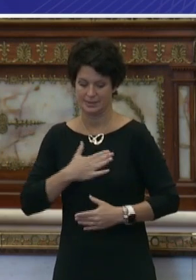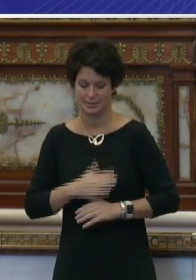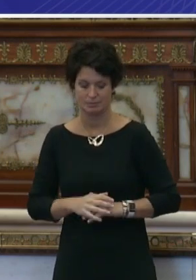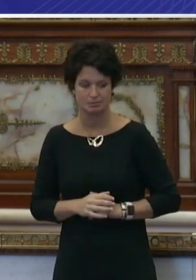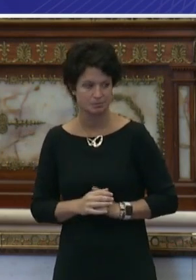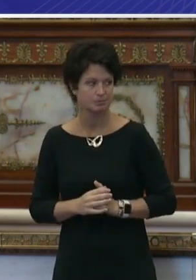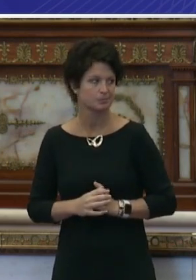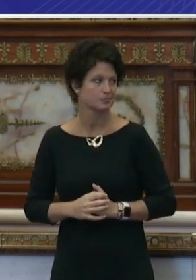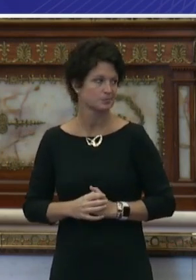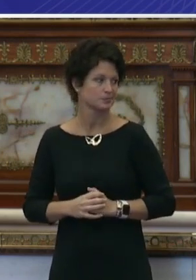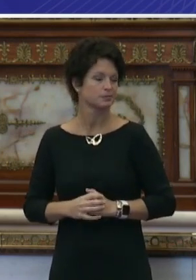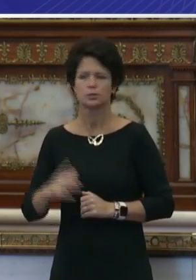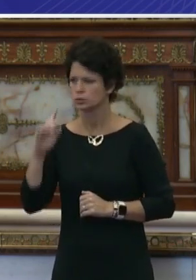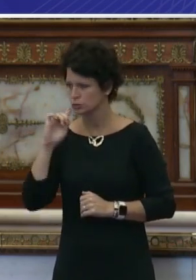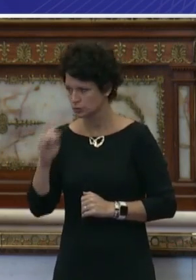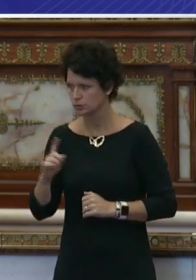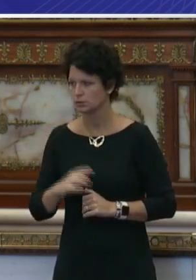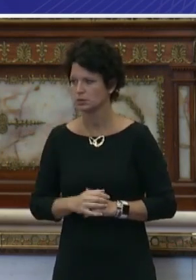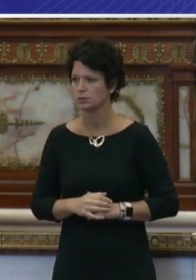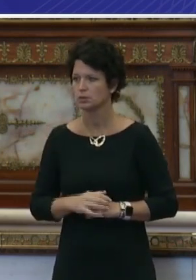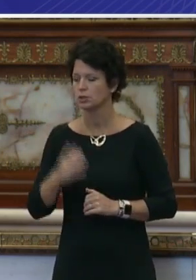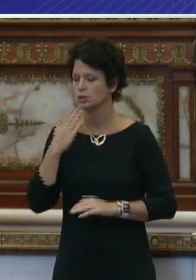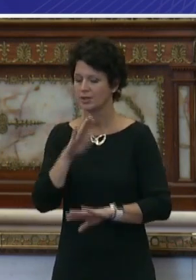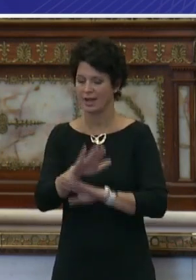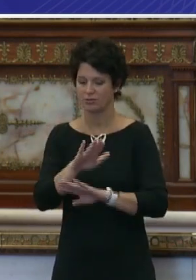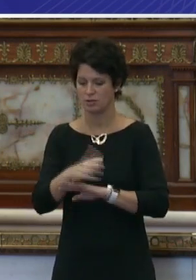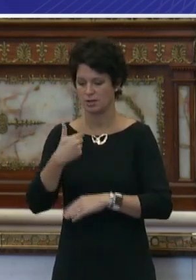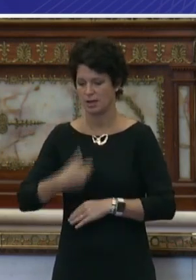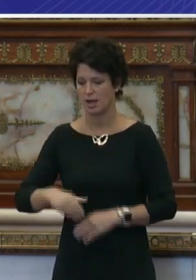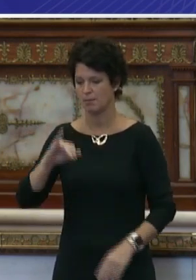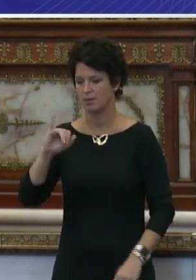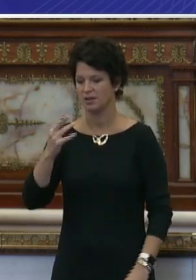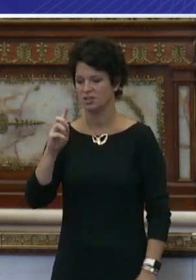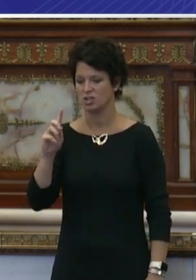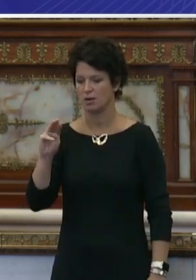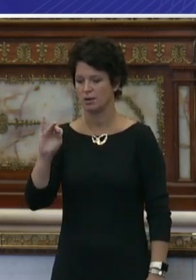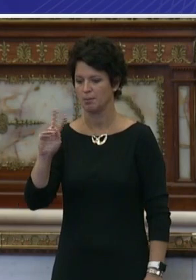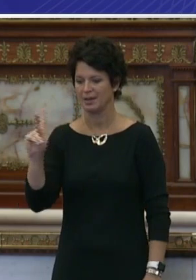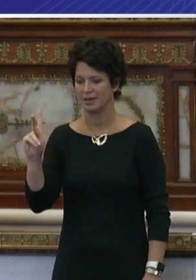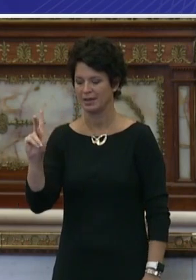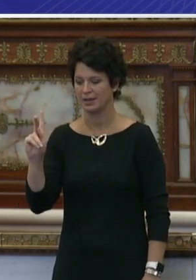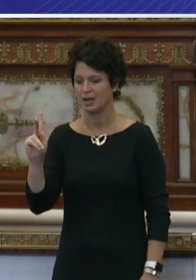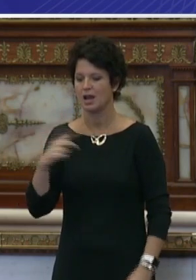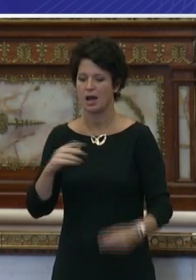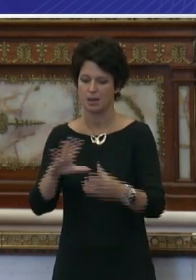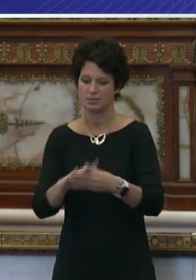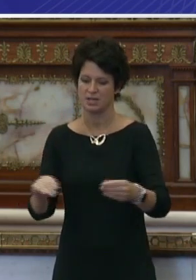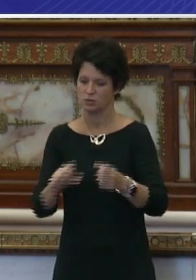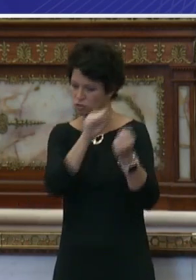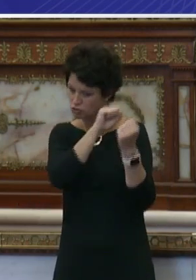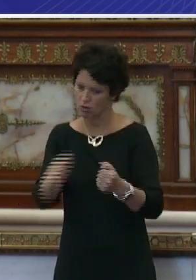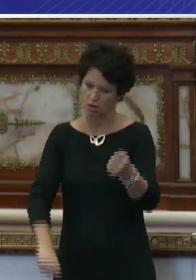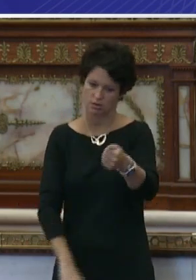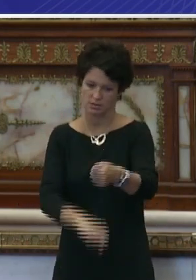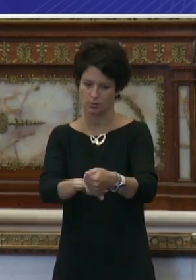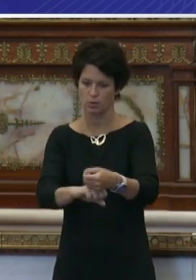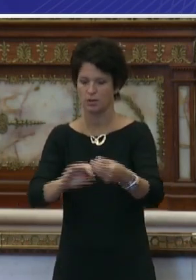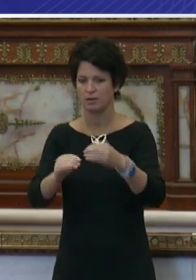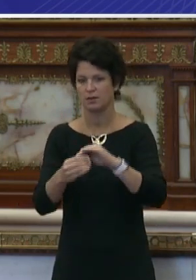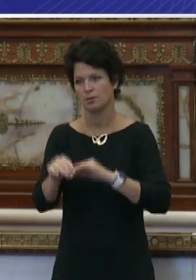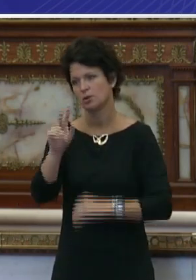panel. Sure. Good afternoon. My name is Jared Make, and I'm testifying in strong support of Bill